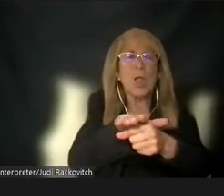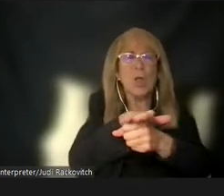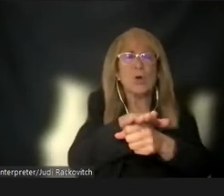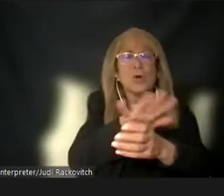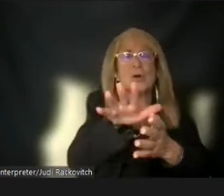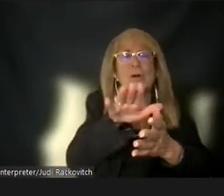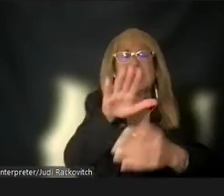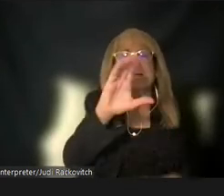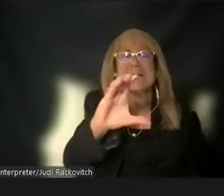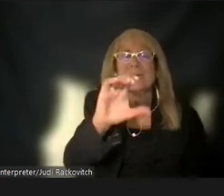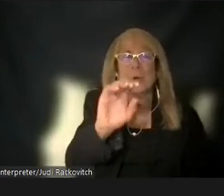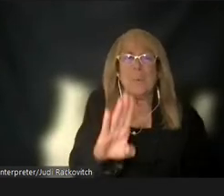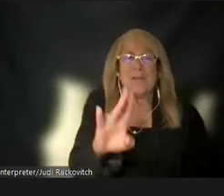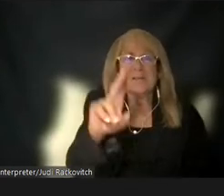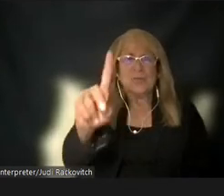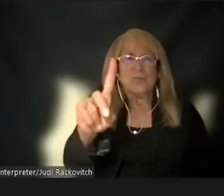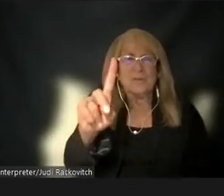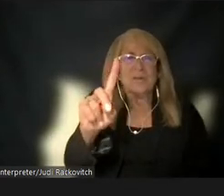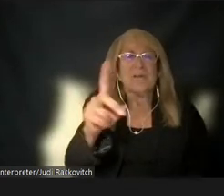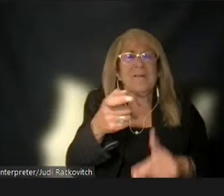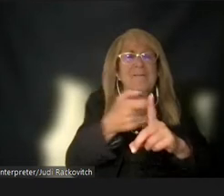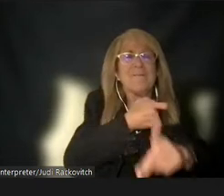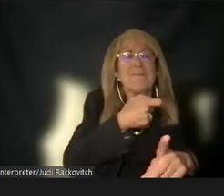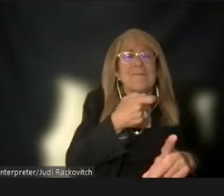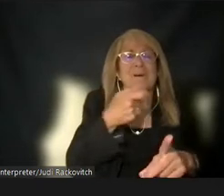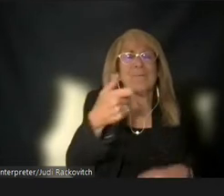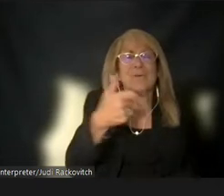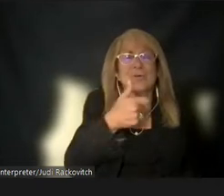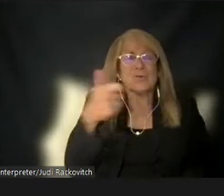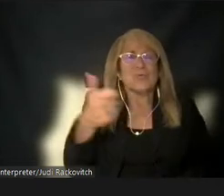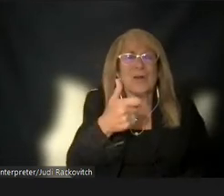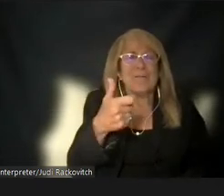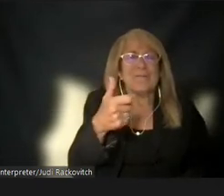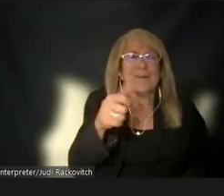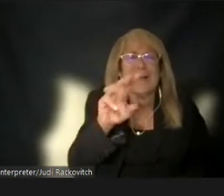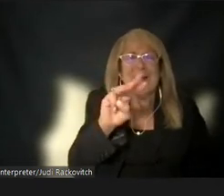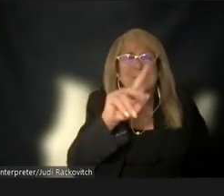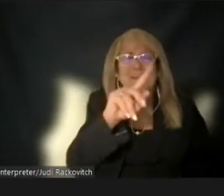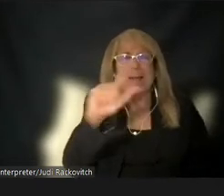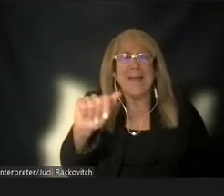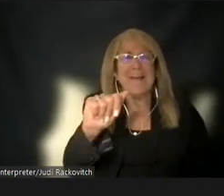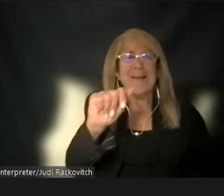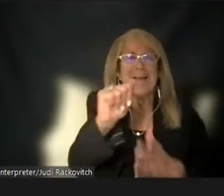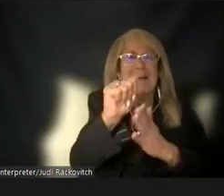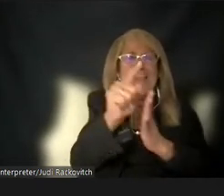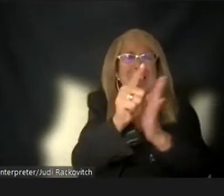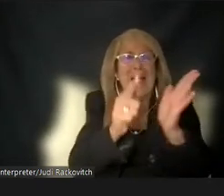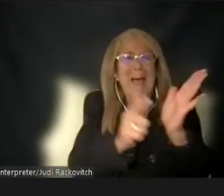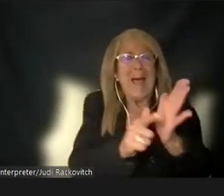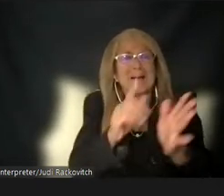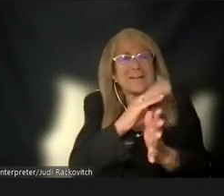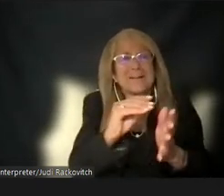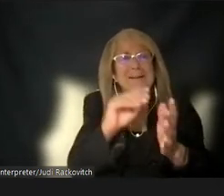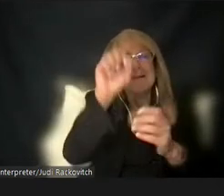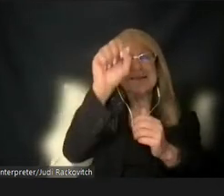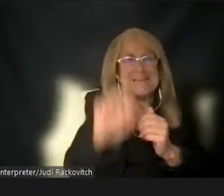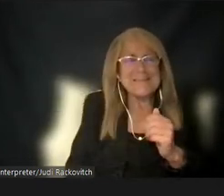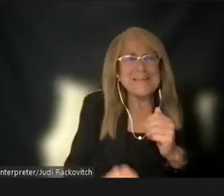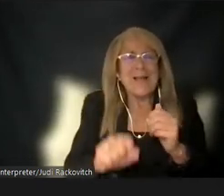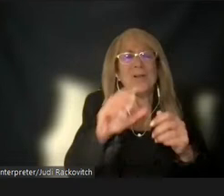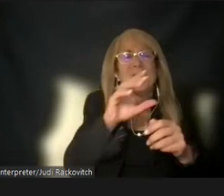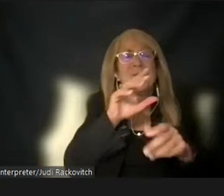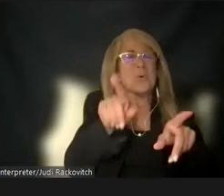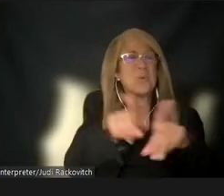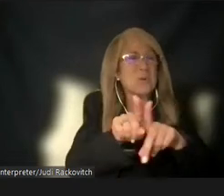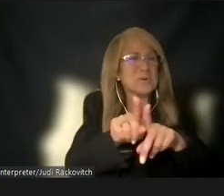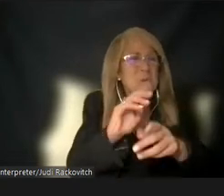as defined by the MTA Reform and Traffic Mobility Act, in other words, 60th Street and Inclusive and South, with those other areas excluded as we described earlier.